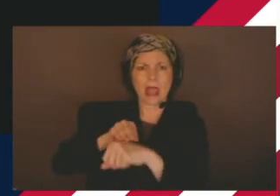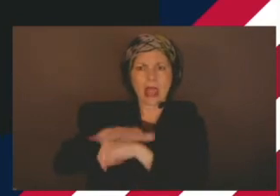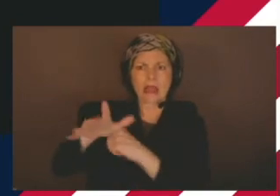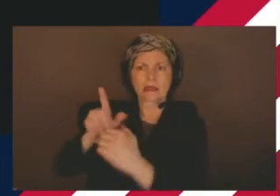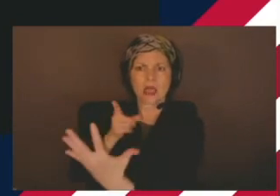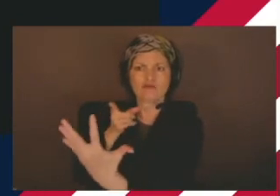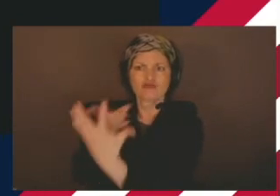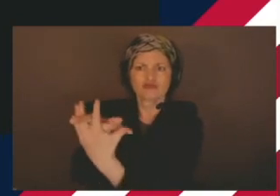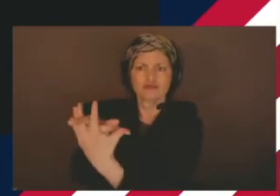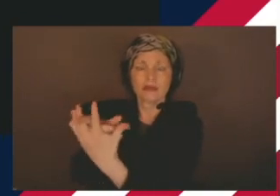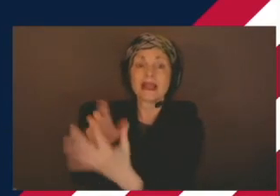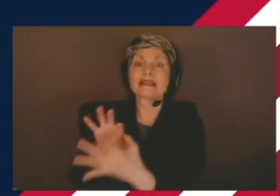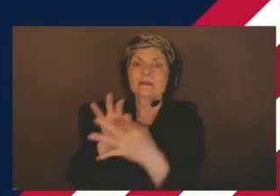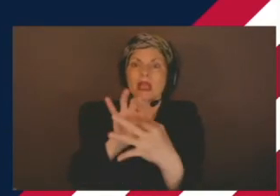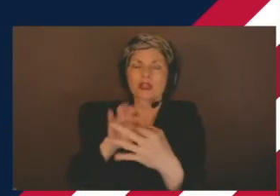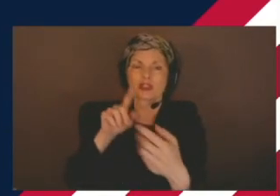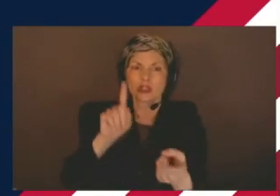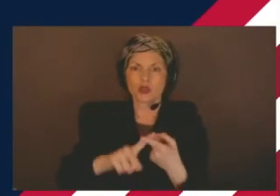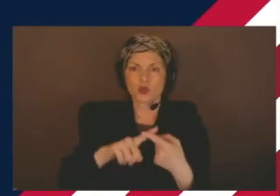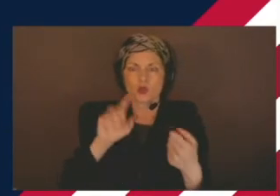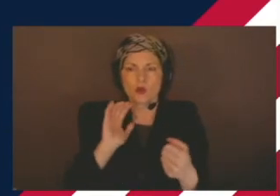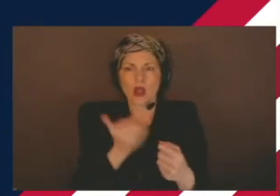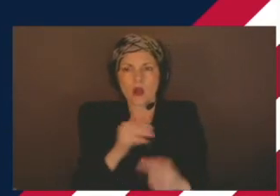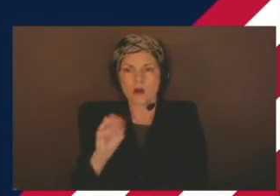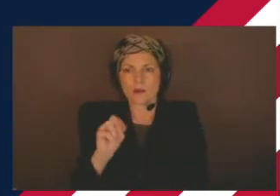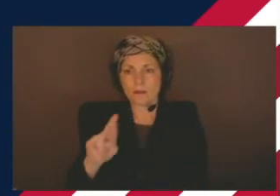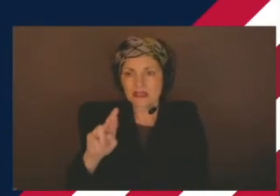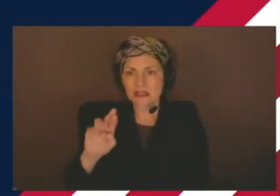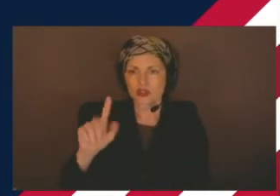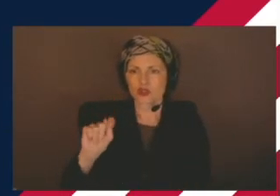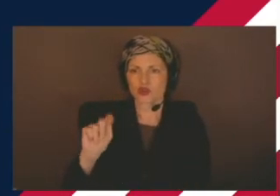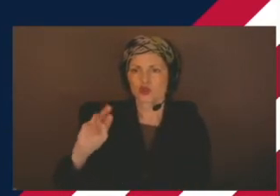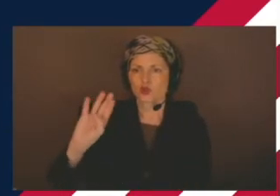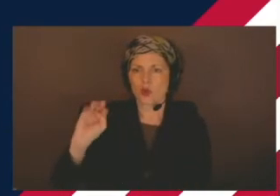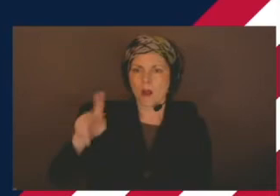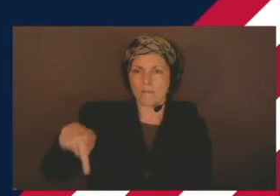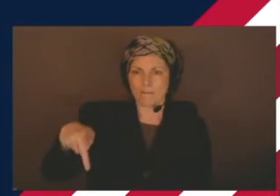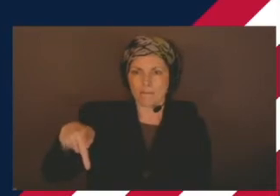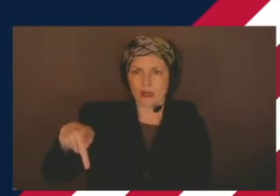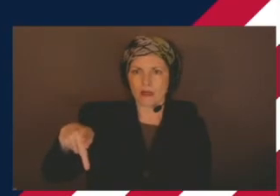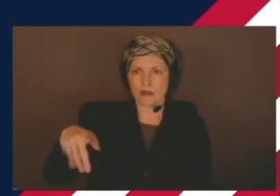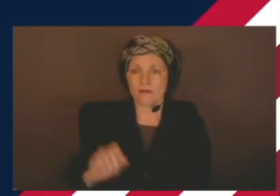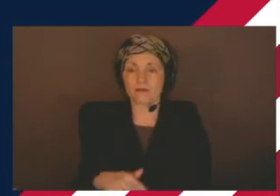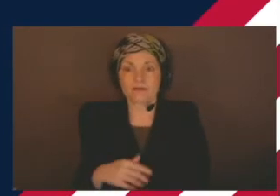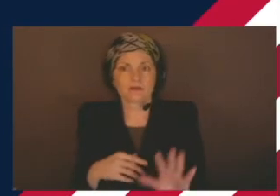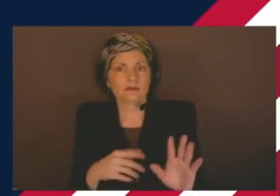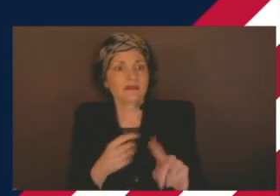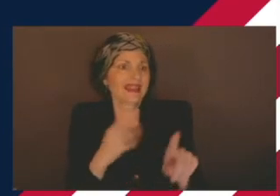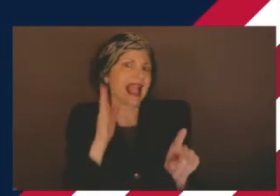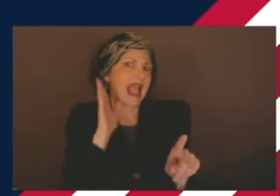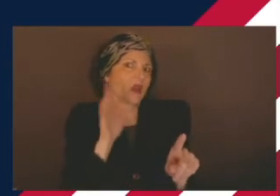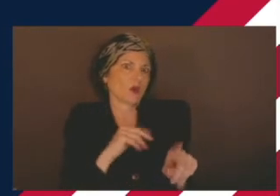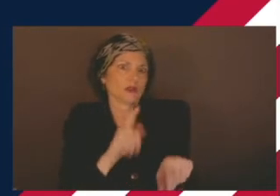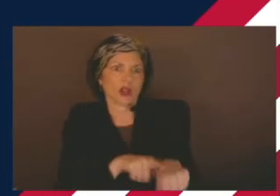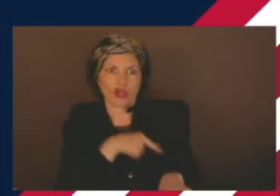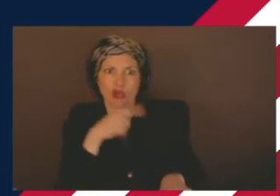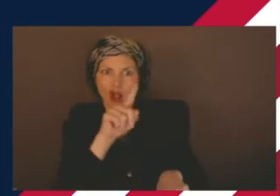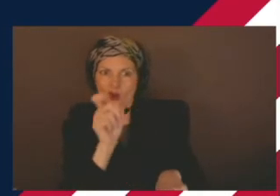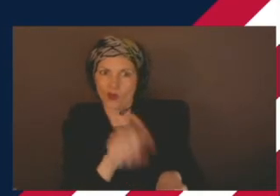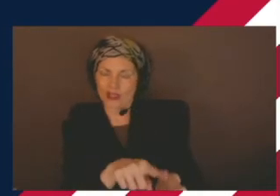Trump. Thank you. Okay, so. I know it's a long question.